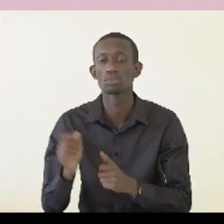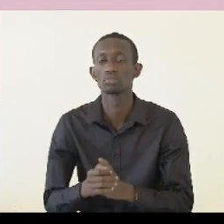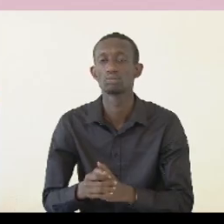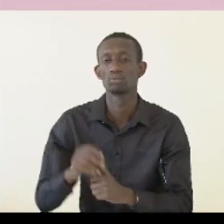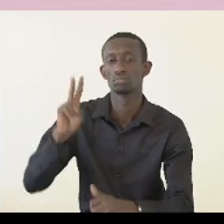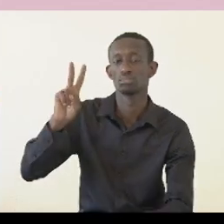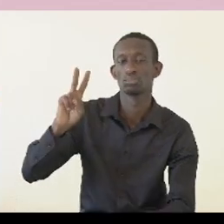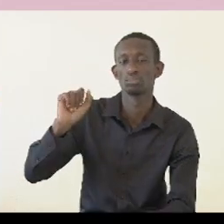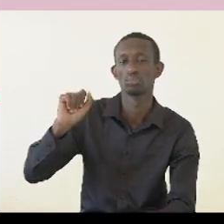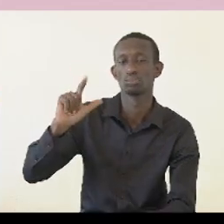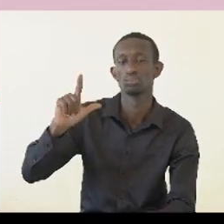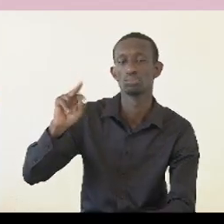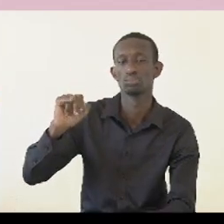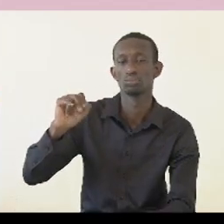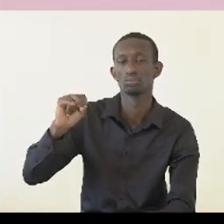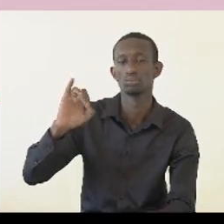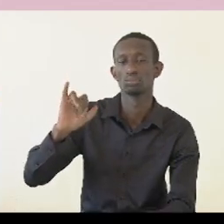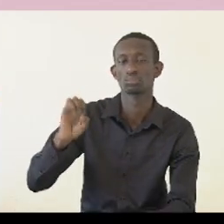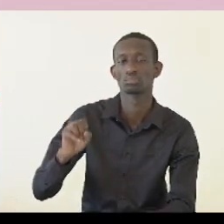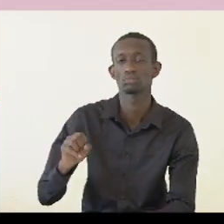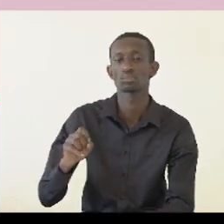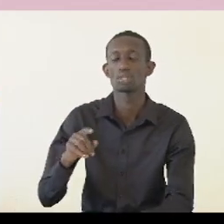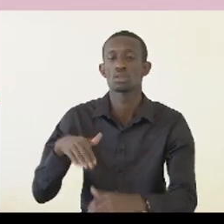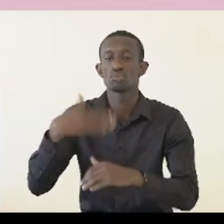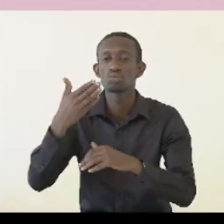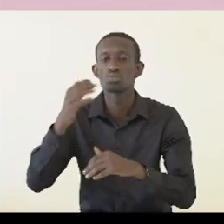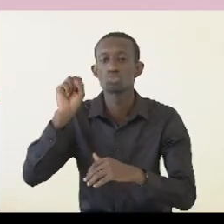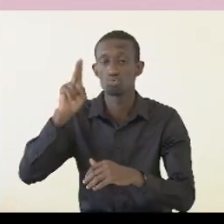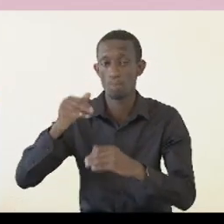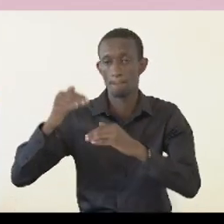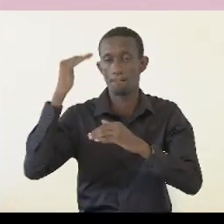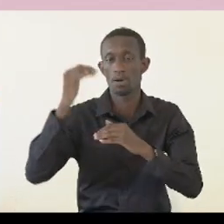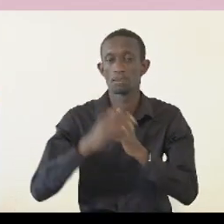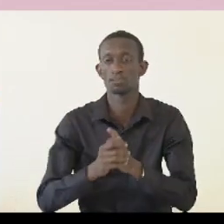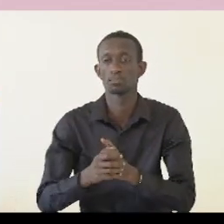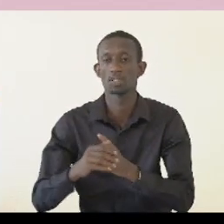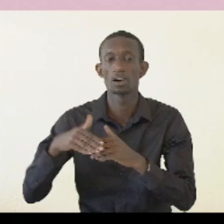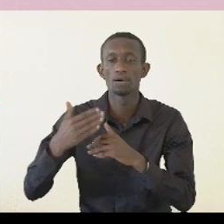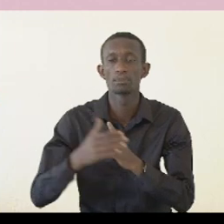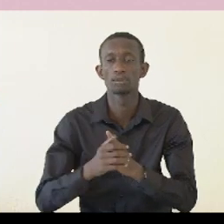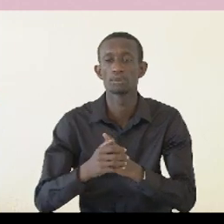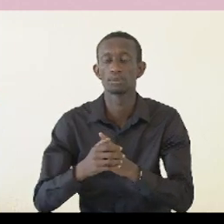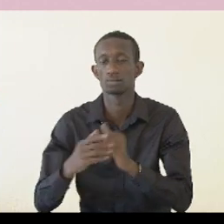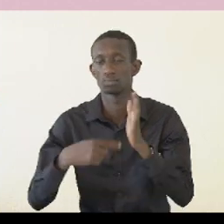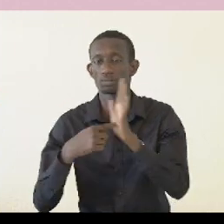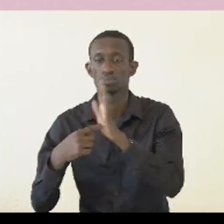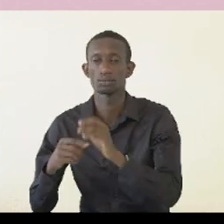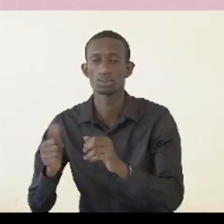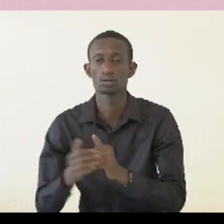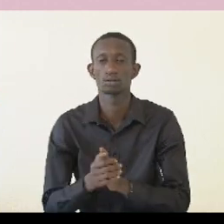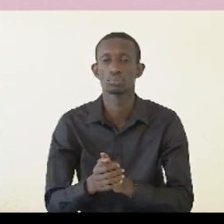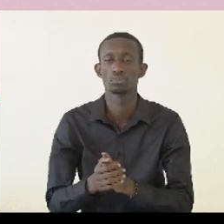valences as superscripts after each symbol. And second, we interchange the